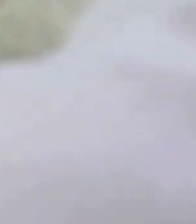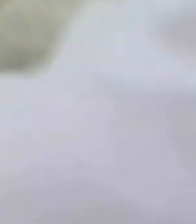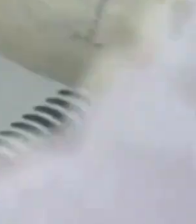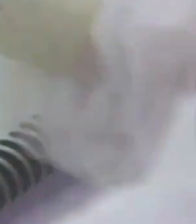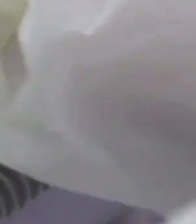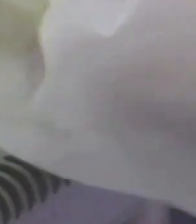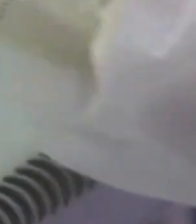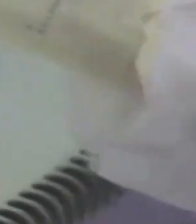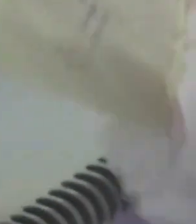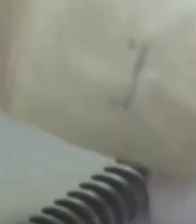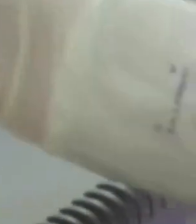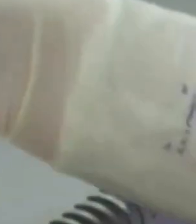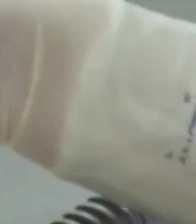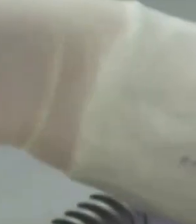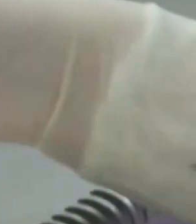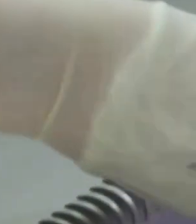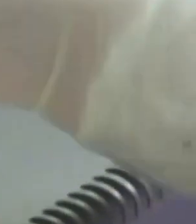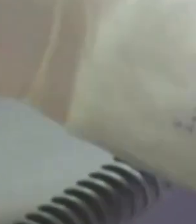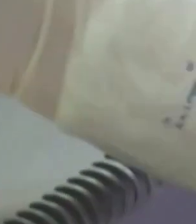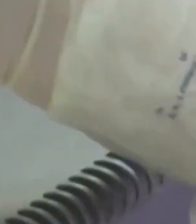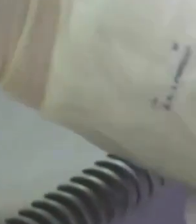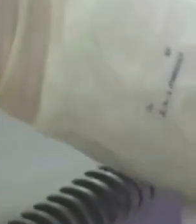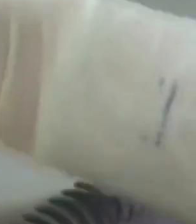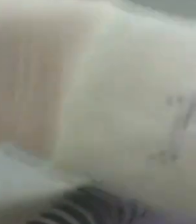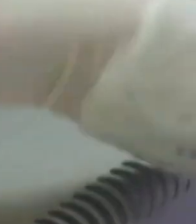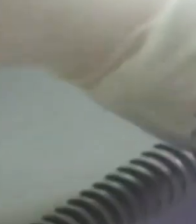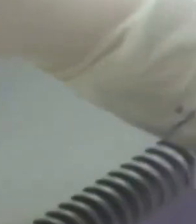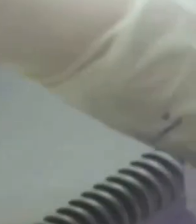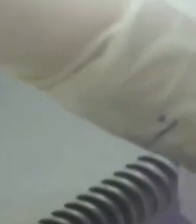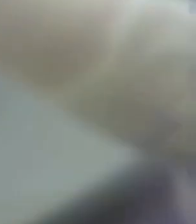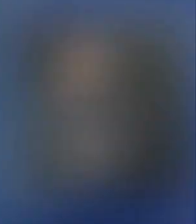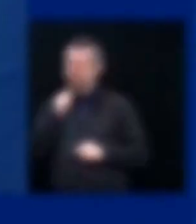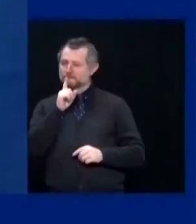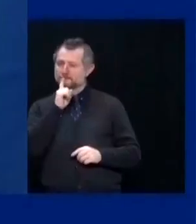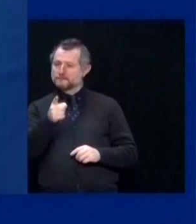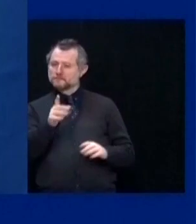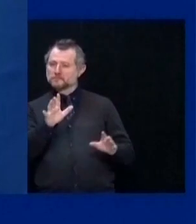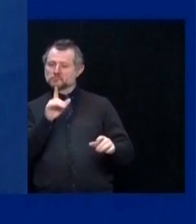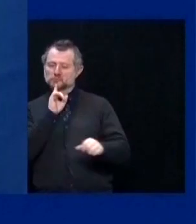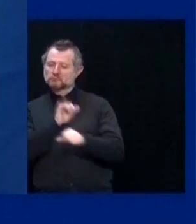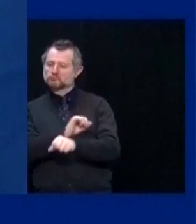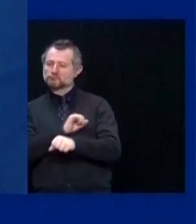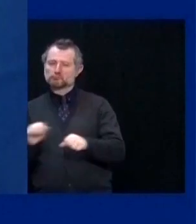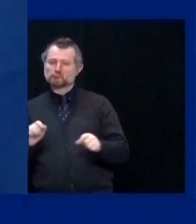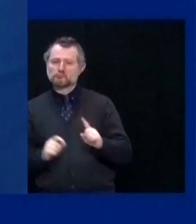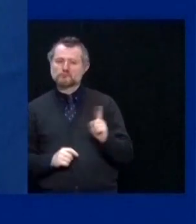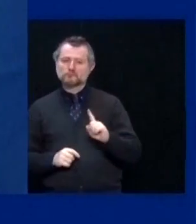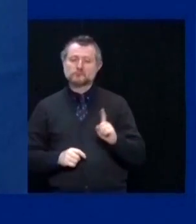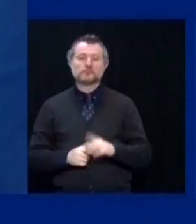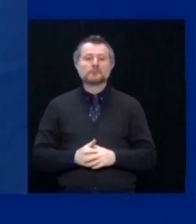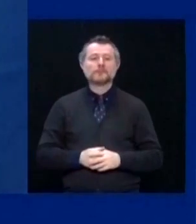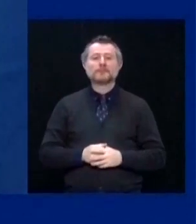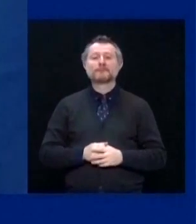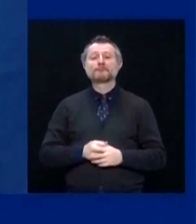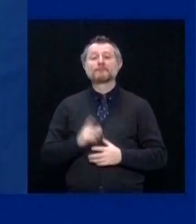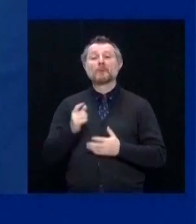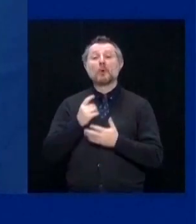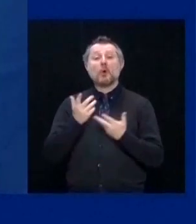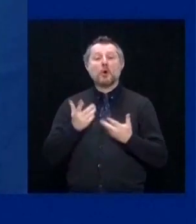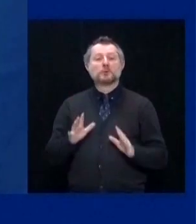expanding the eligibility to include 7 million of the state's 19 million residents. They had already sent